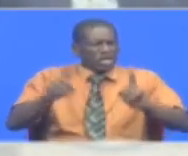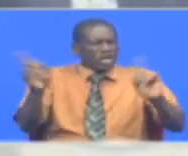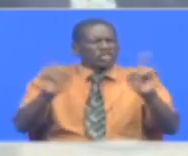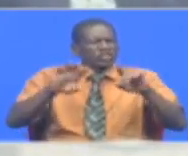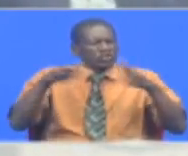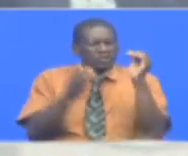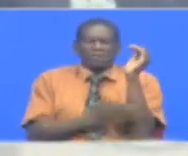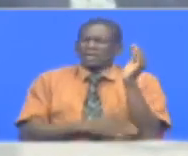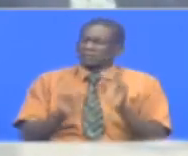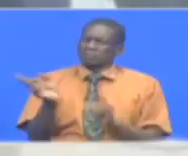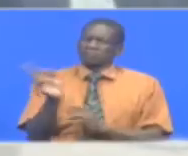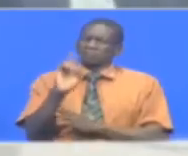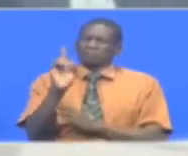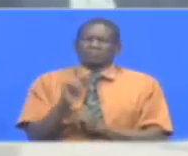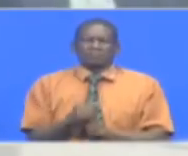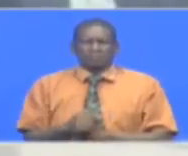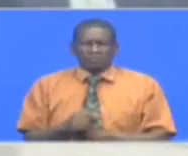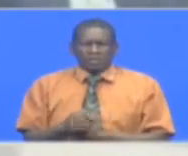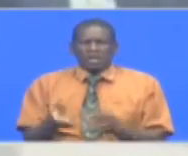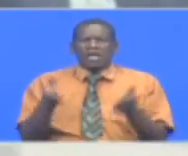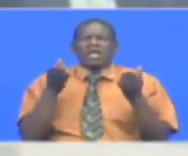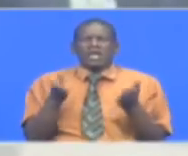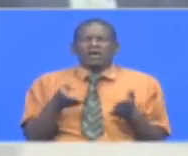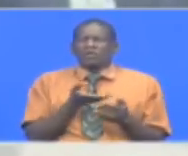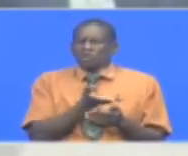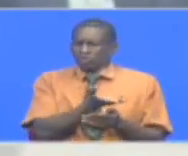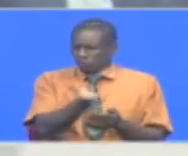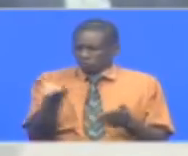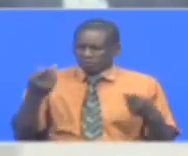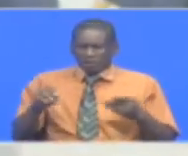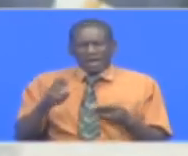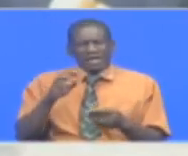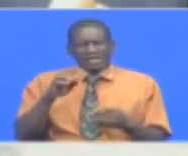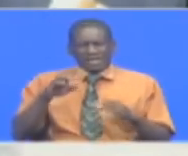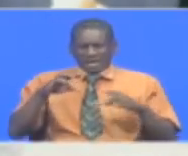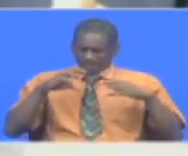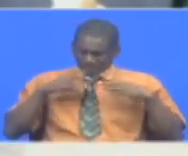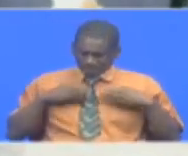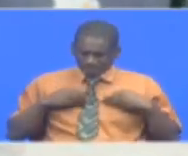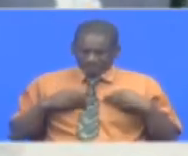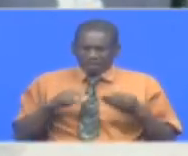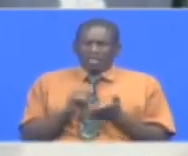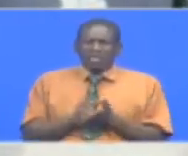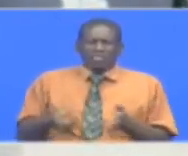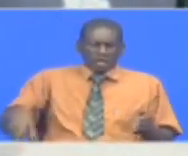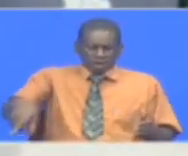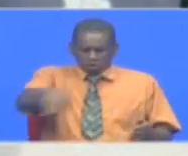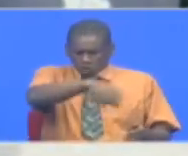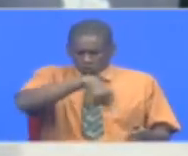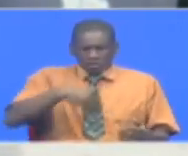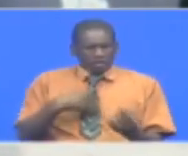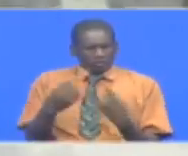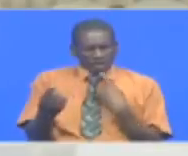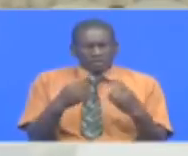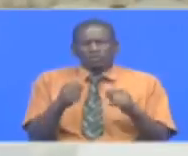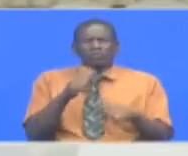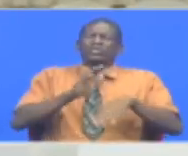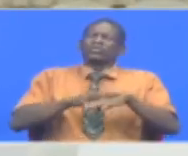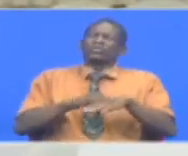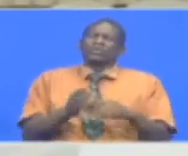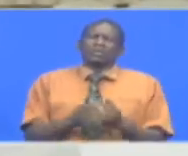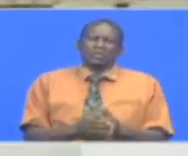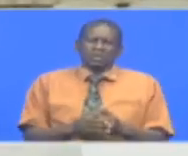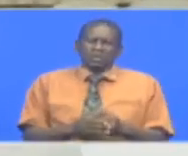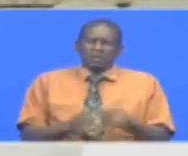thing. At least they are recognizing that we are having a conversation, which is good enough. According to